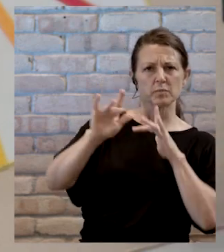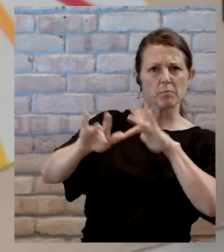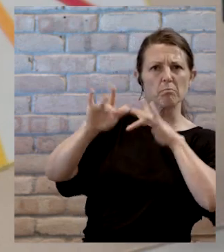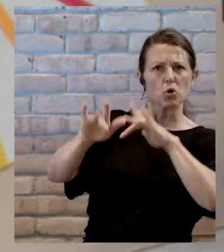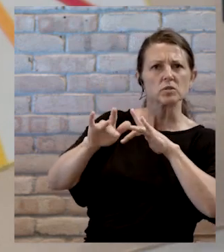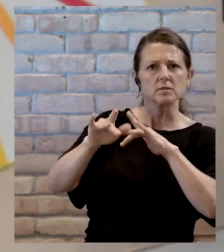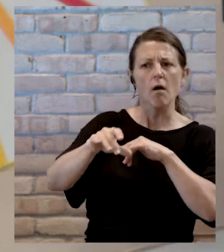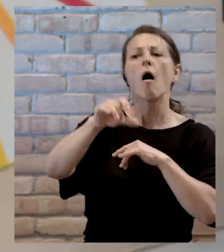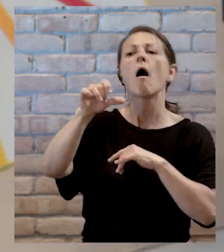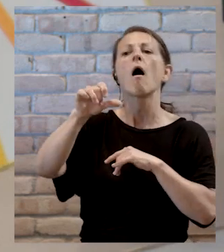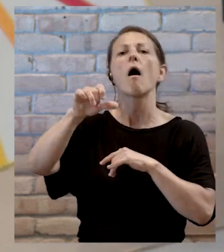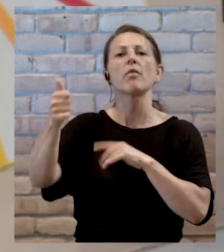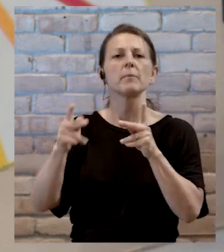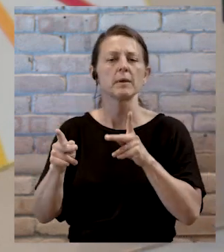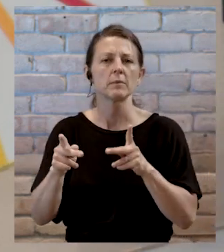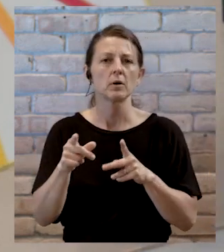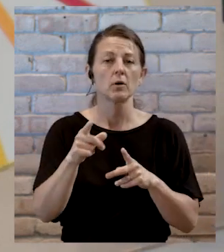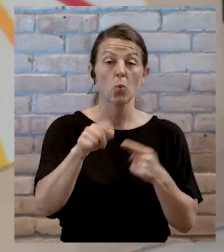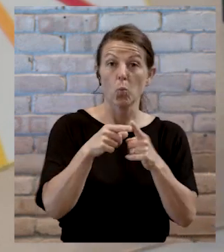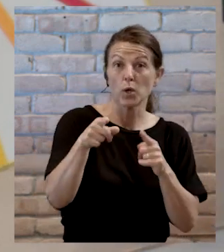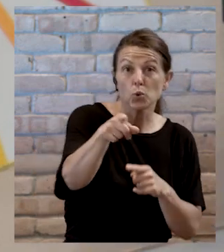when you were being proud.